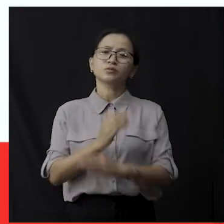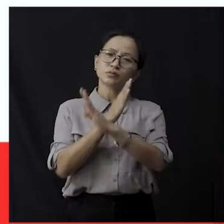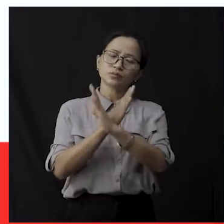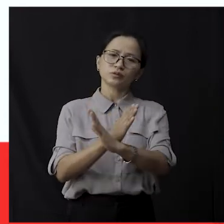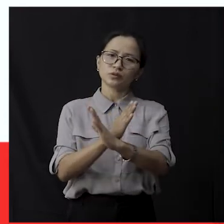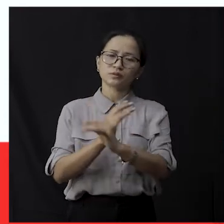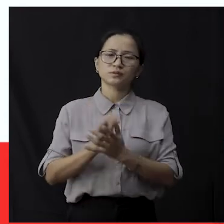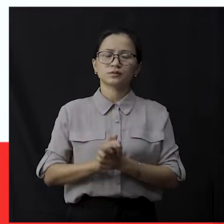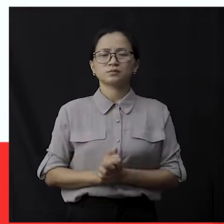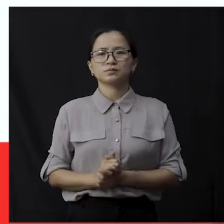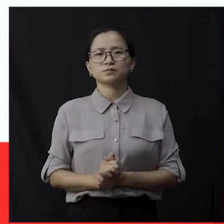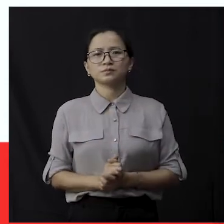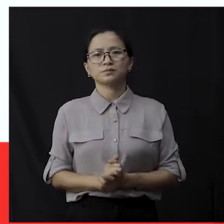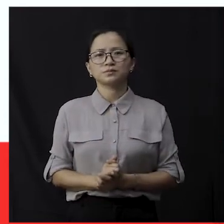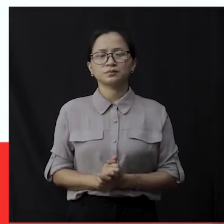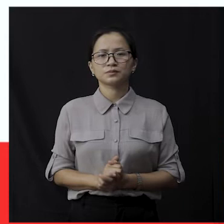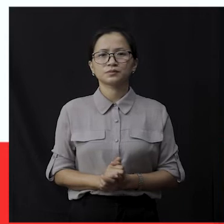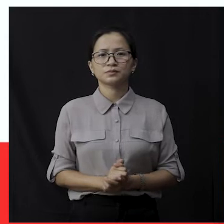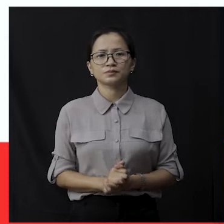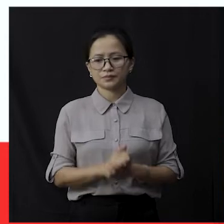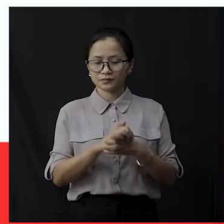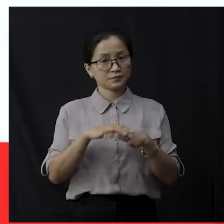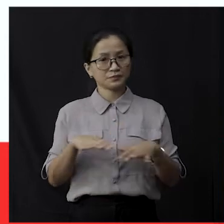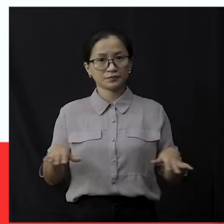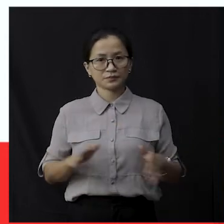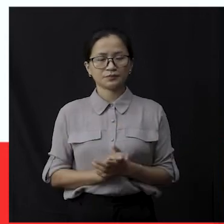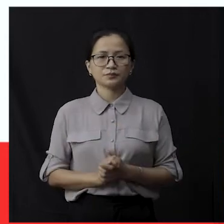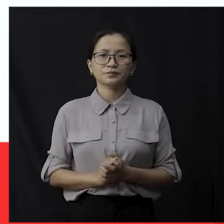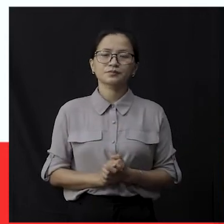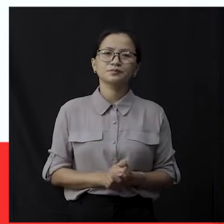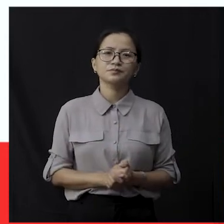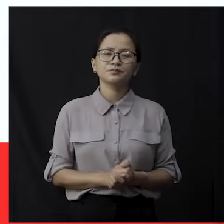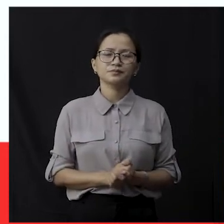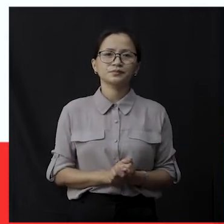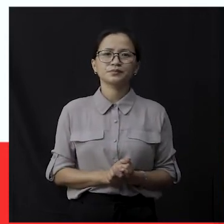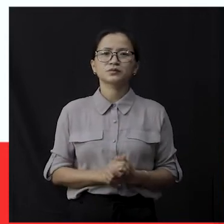right? So students, now